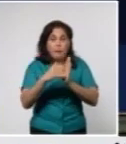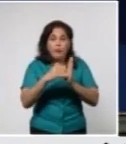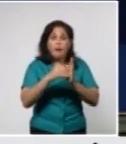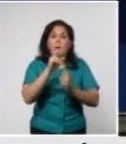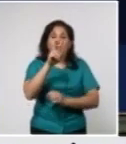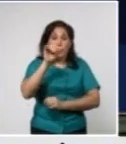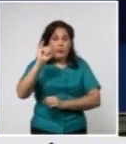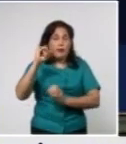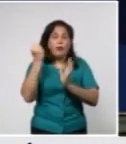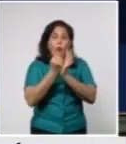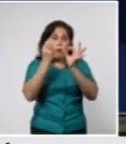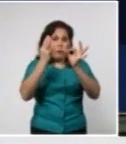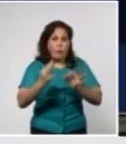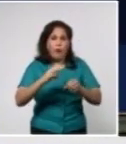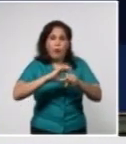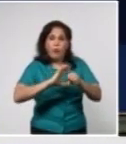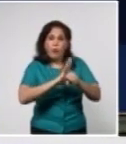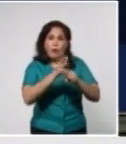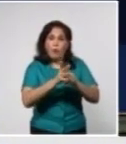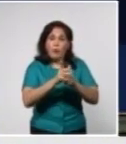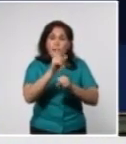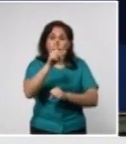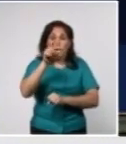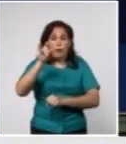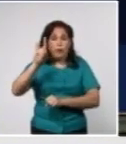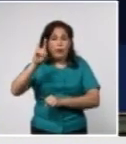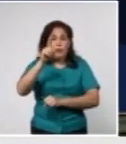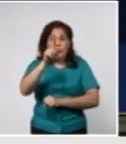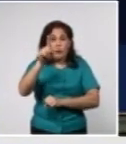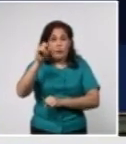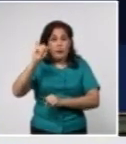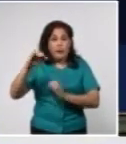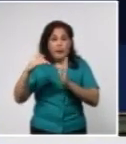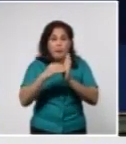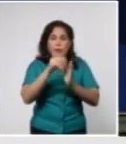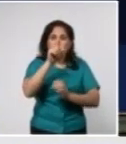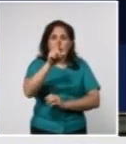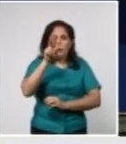116,127 deaths, followed by Brazil with